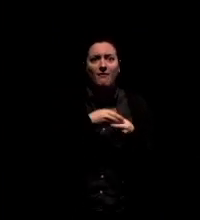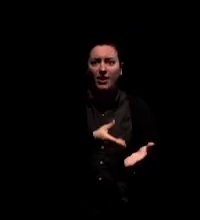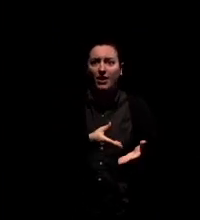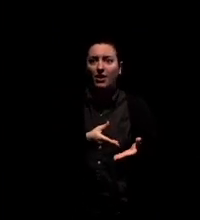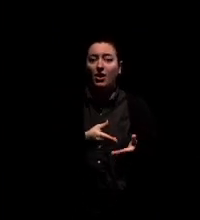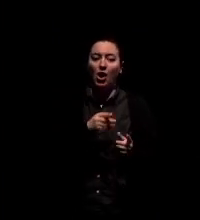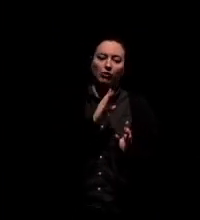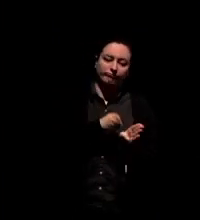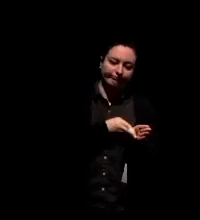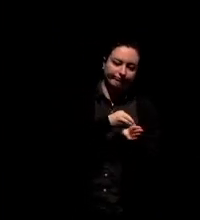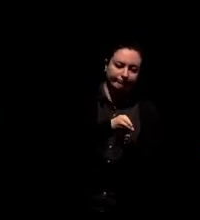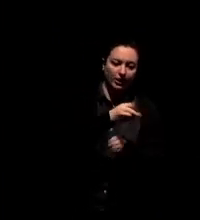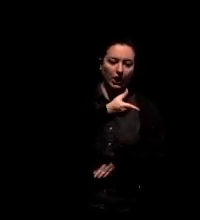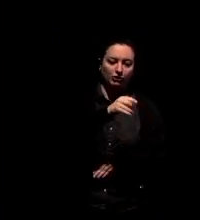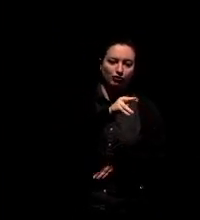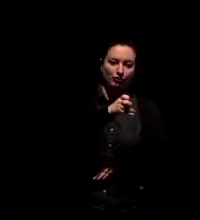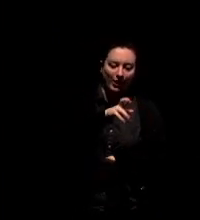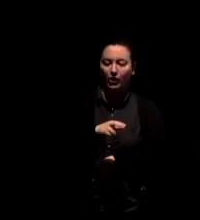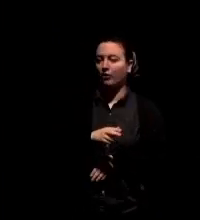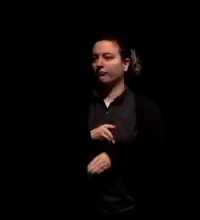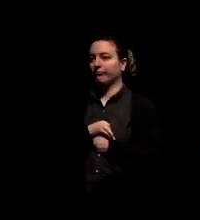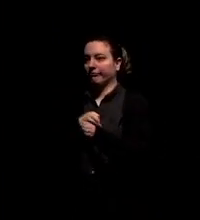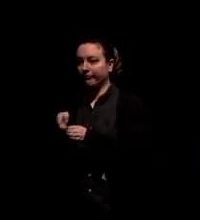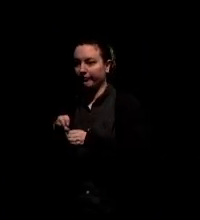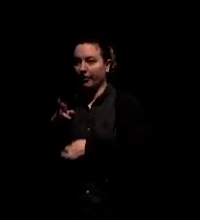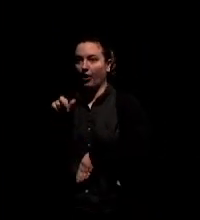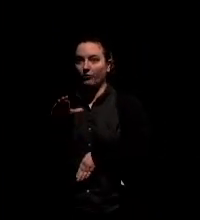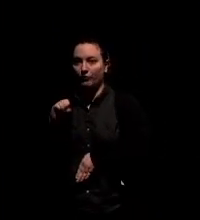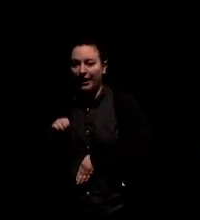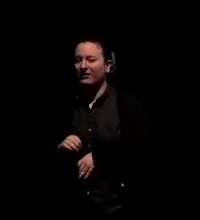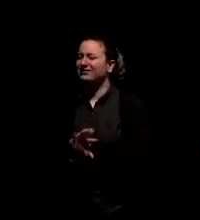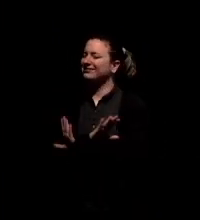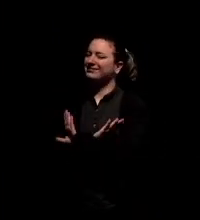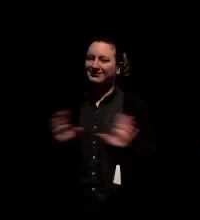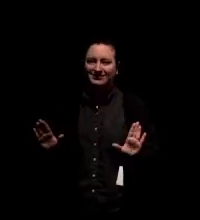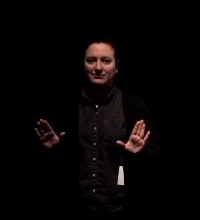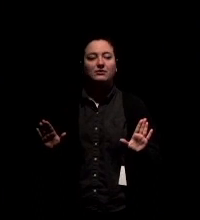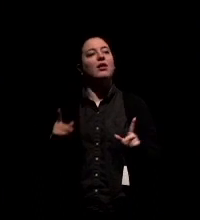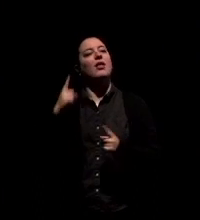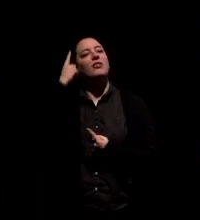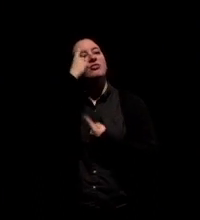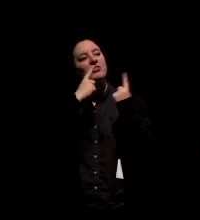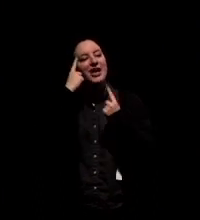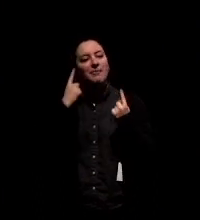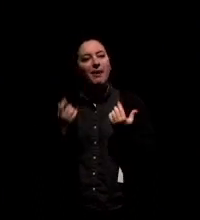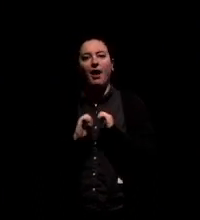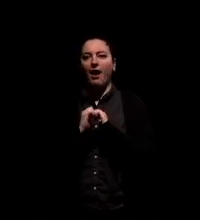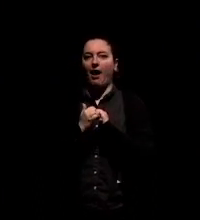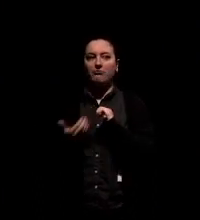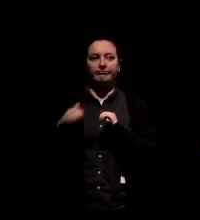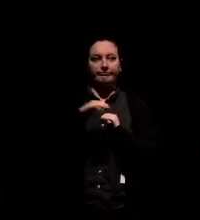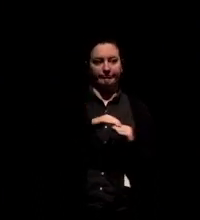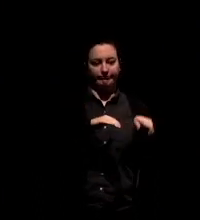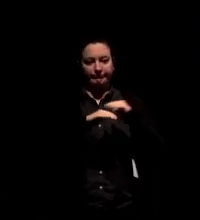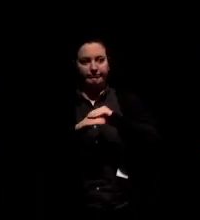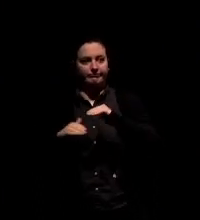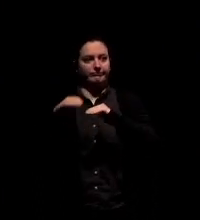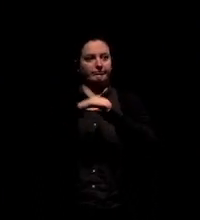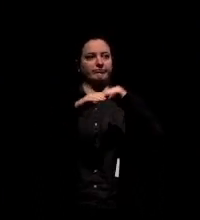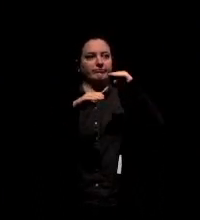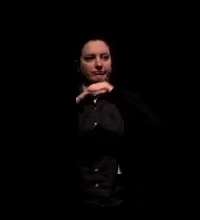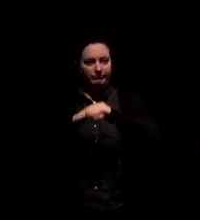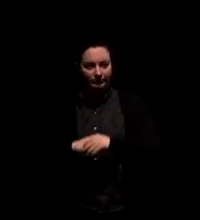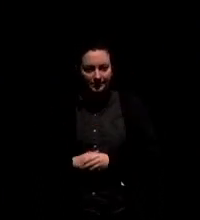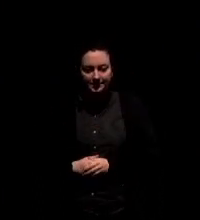sexuality or health status, but really thinking about how those multiple barriers overlap. The second part of whole person care